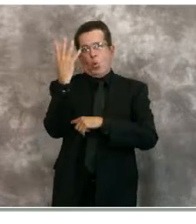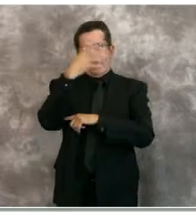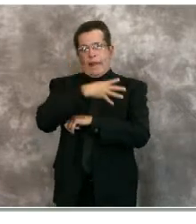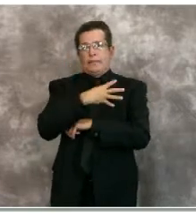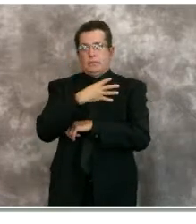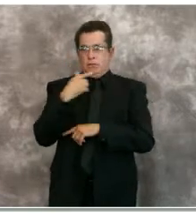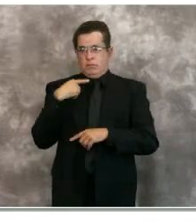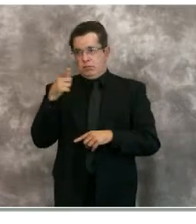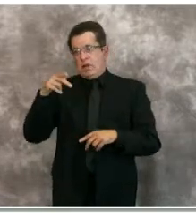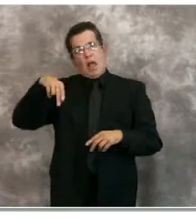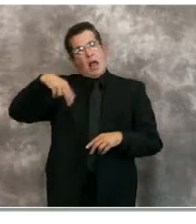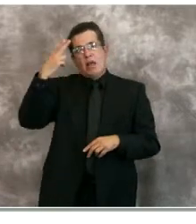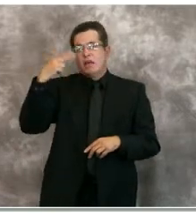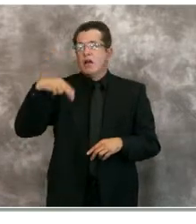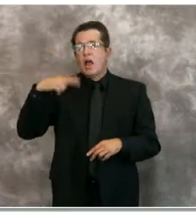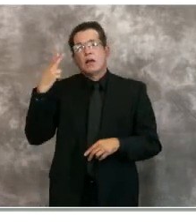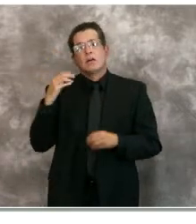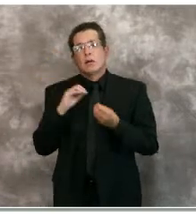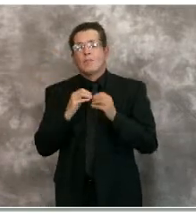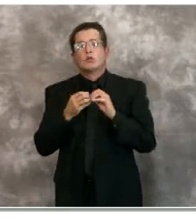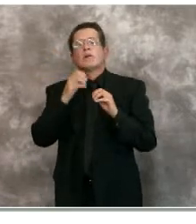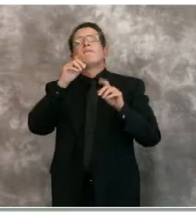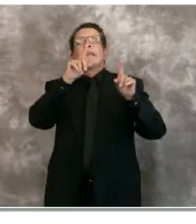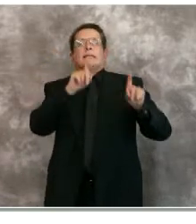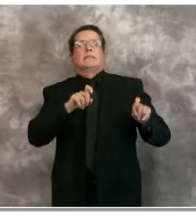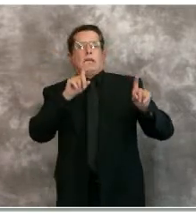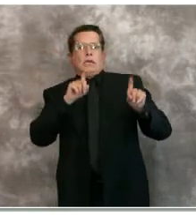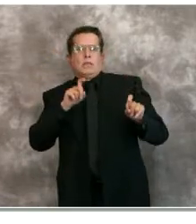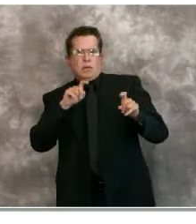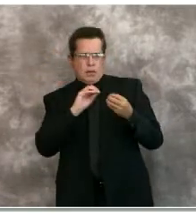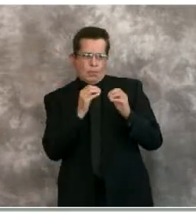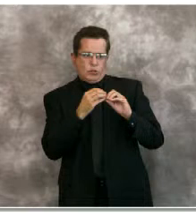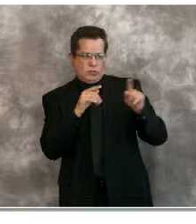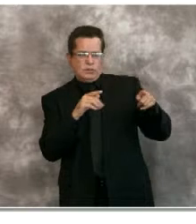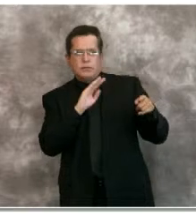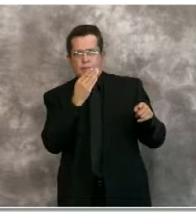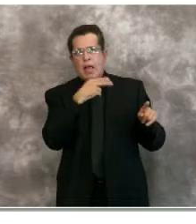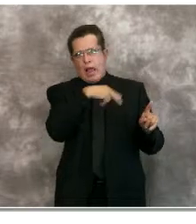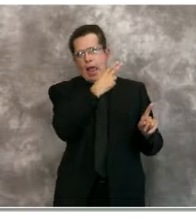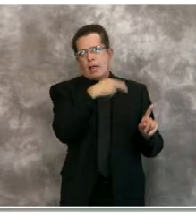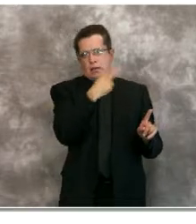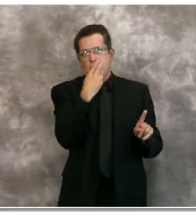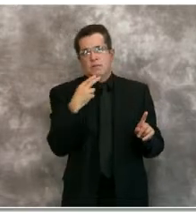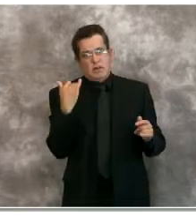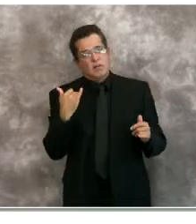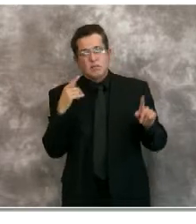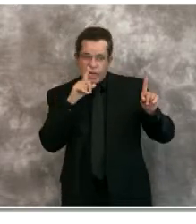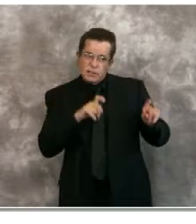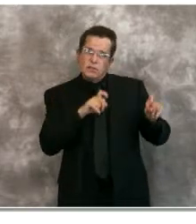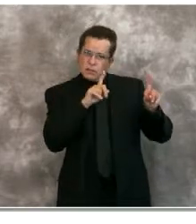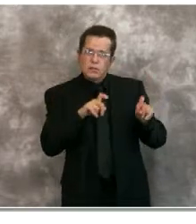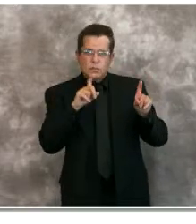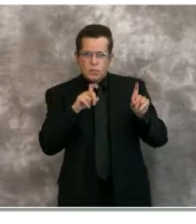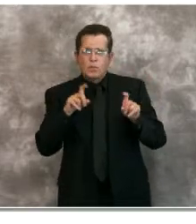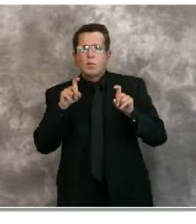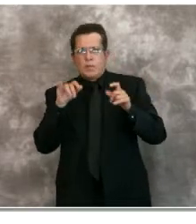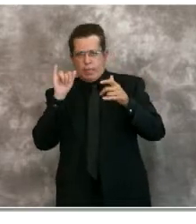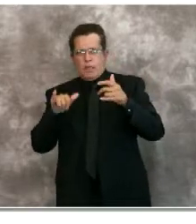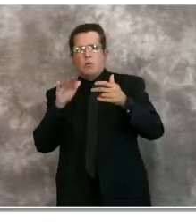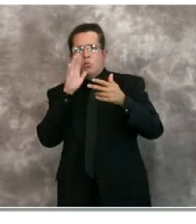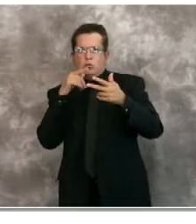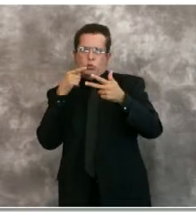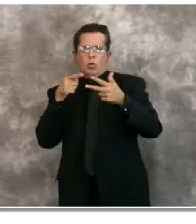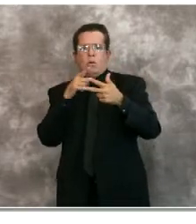high numbers of testing, and this is going to contribute to our first trigger